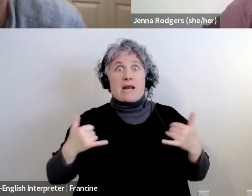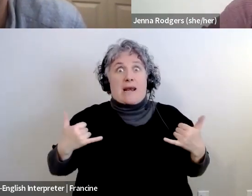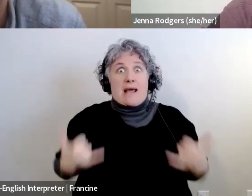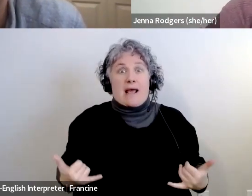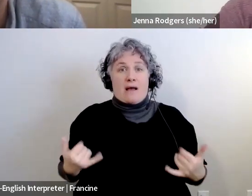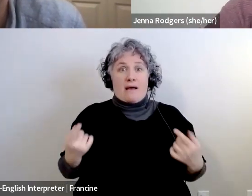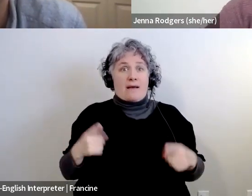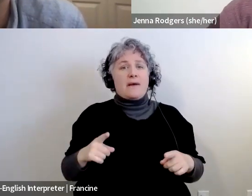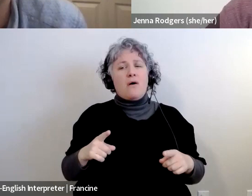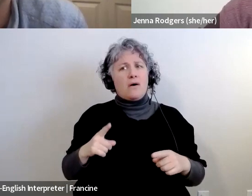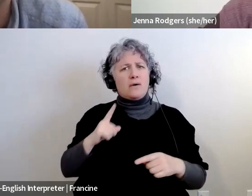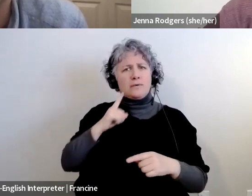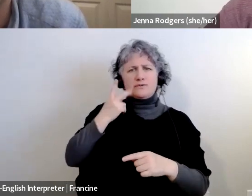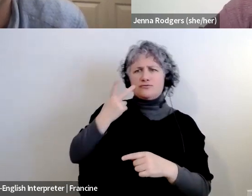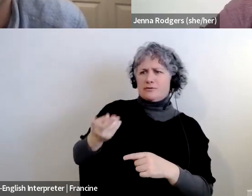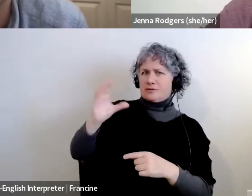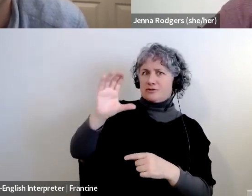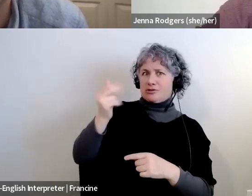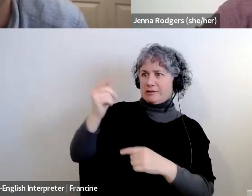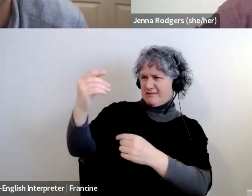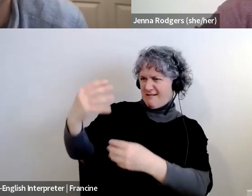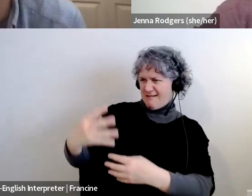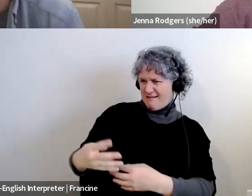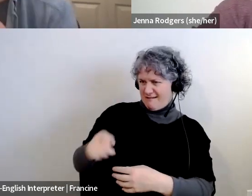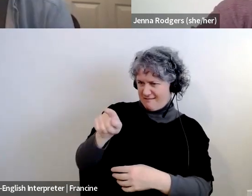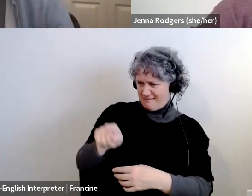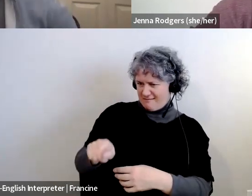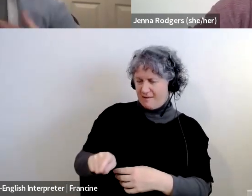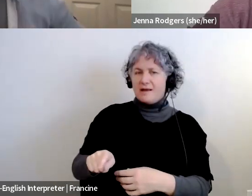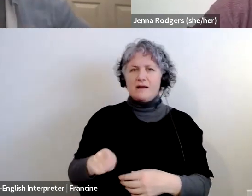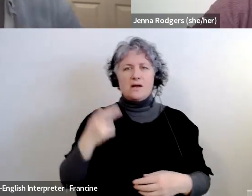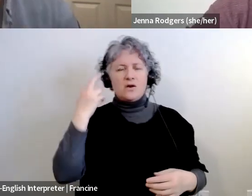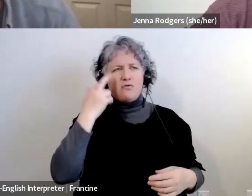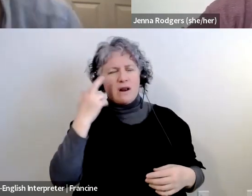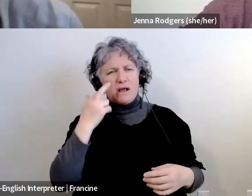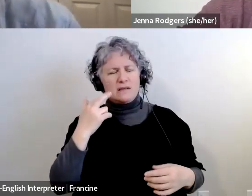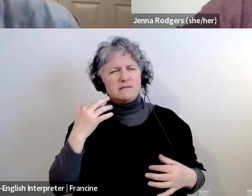chat comments earlier, like not really realizing there was a problem until later.